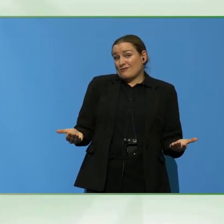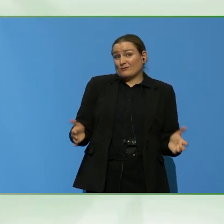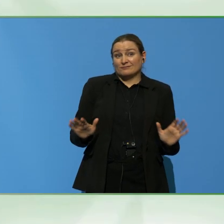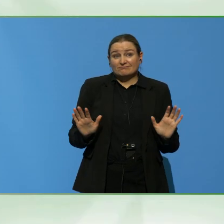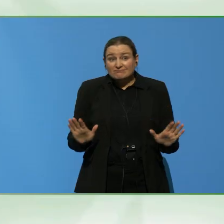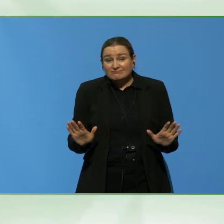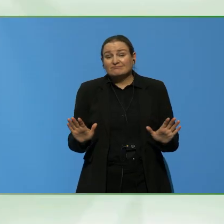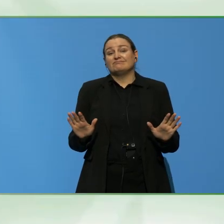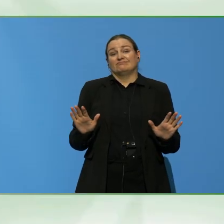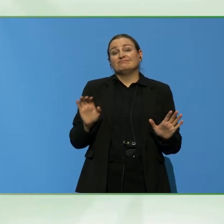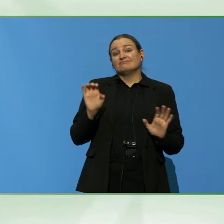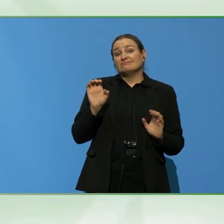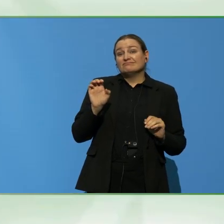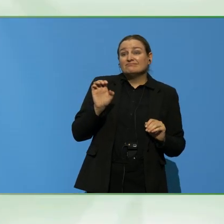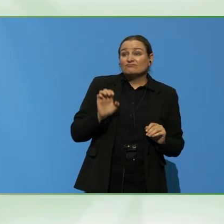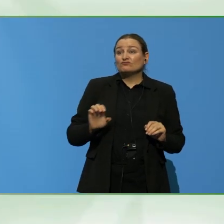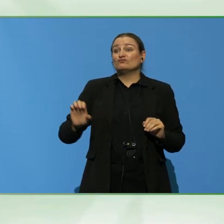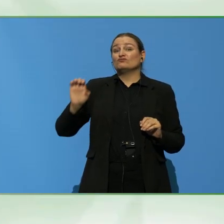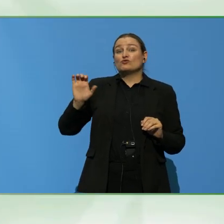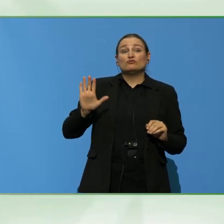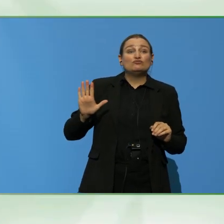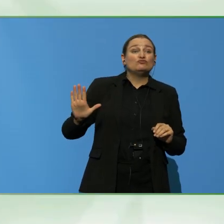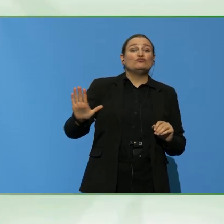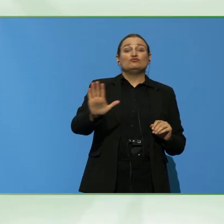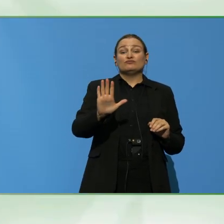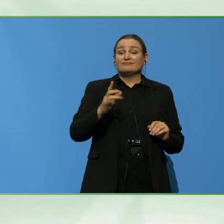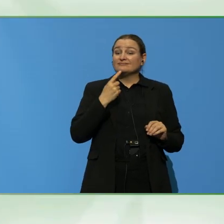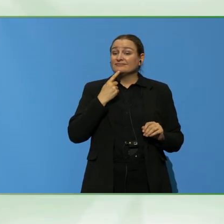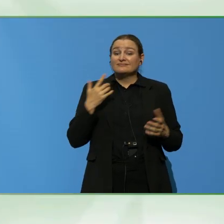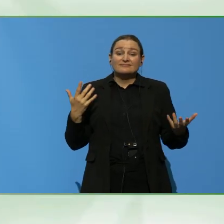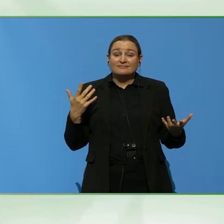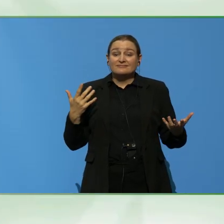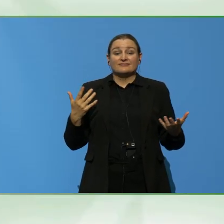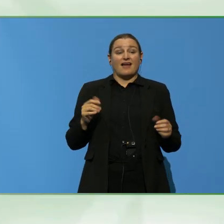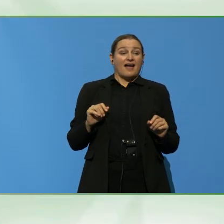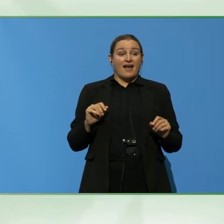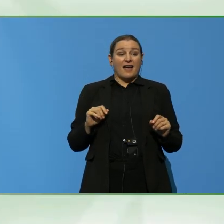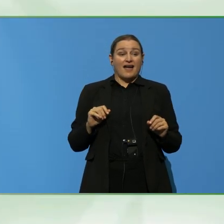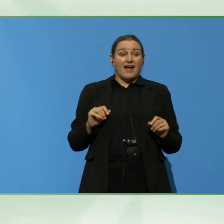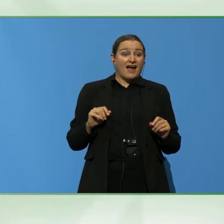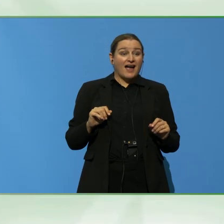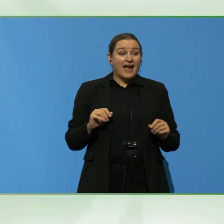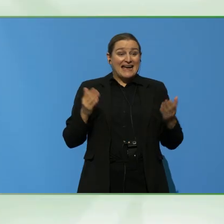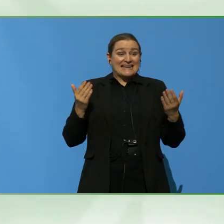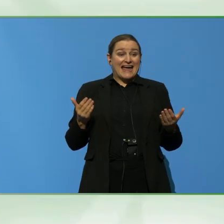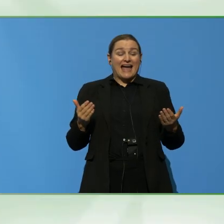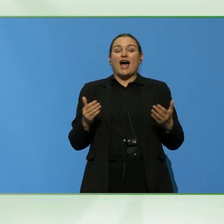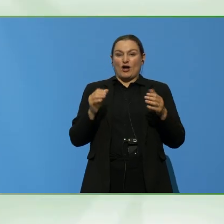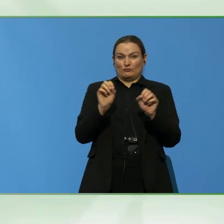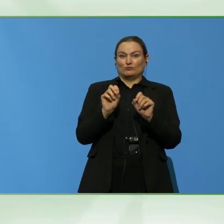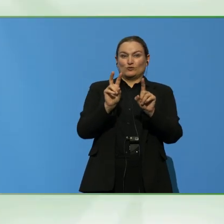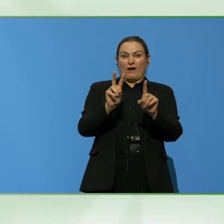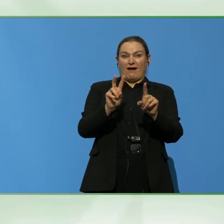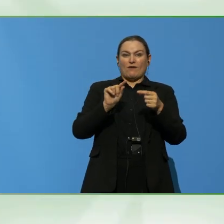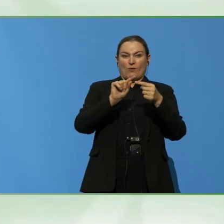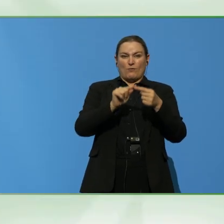especially for the European audience, 12 points, 12 points goes to our first speaker from the Austrian